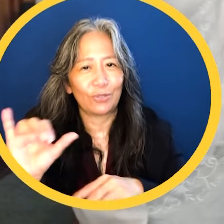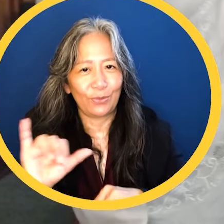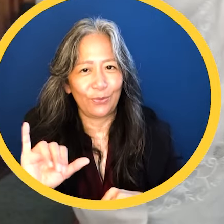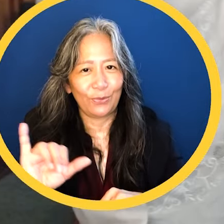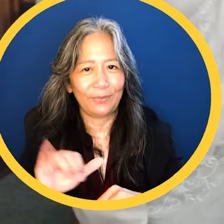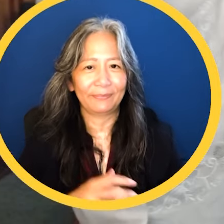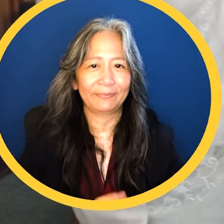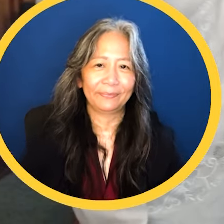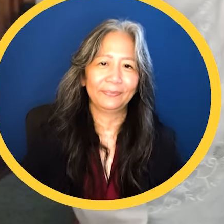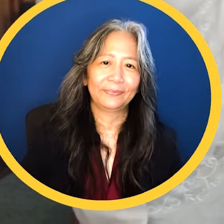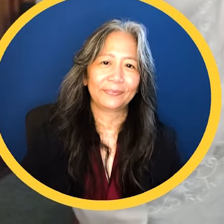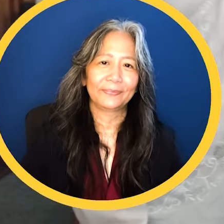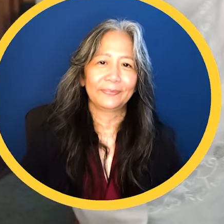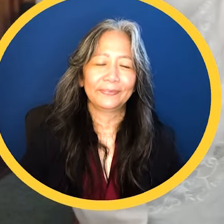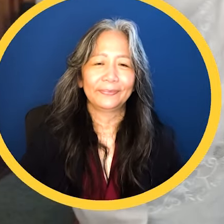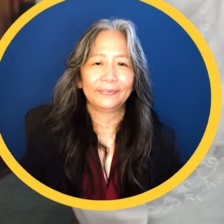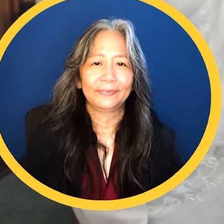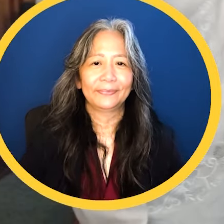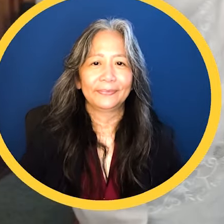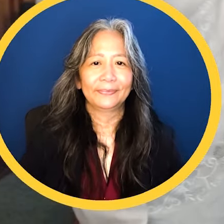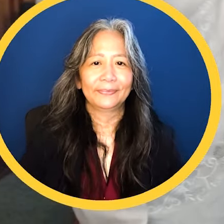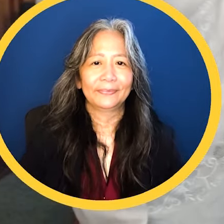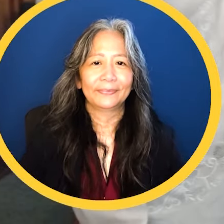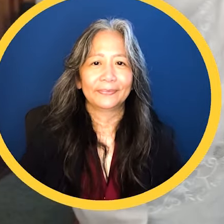with church too.